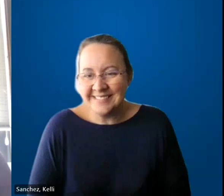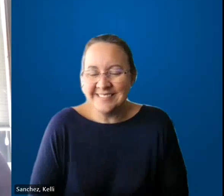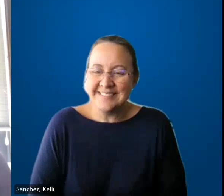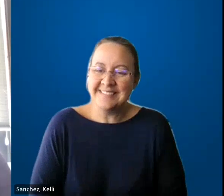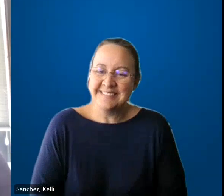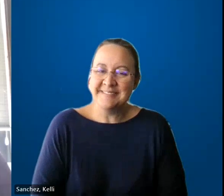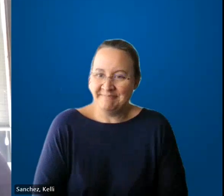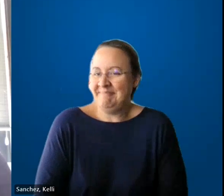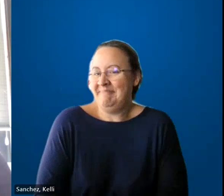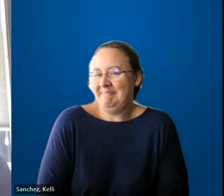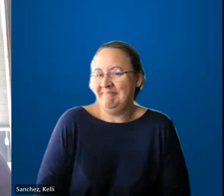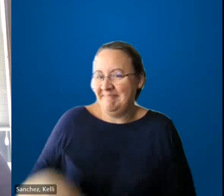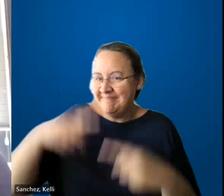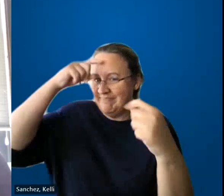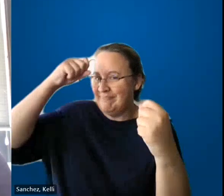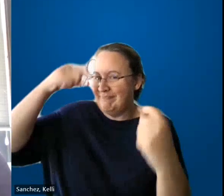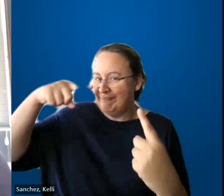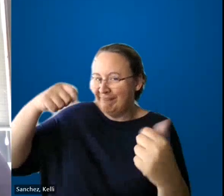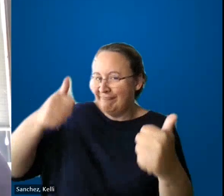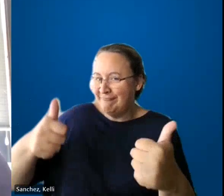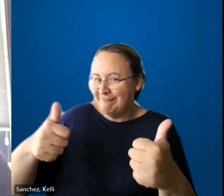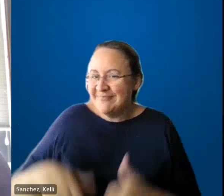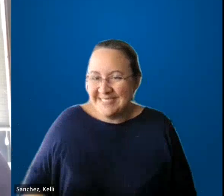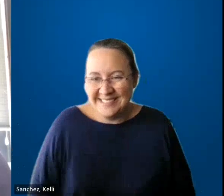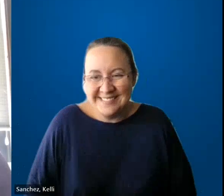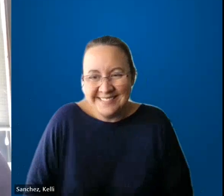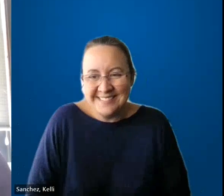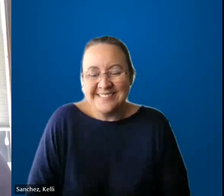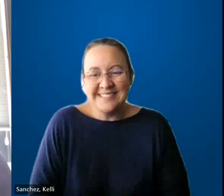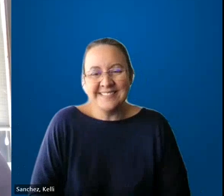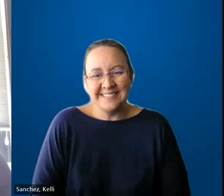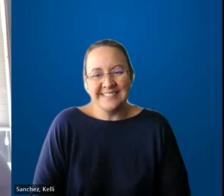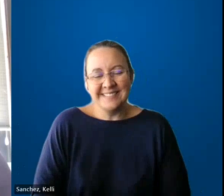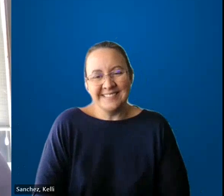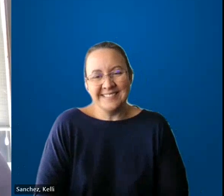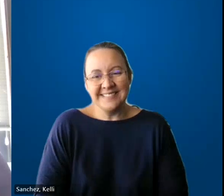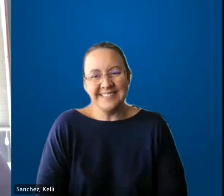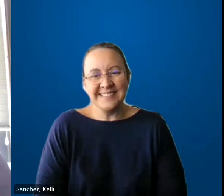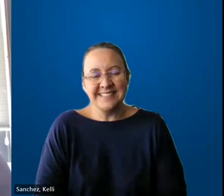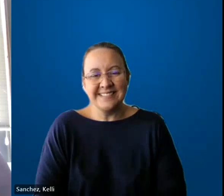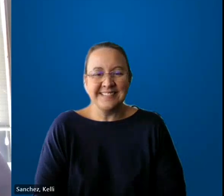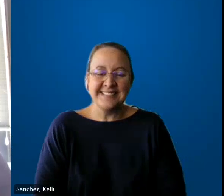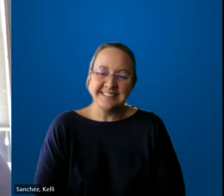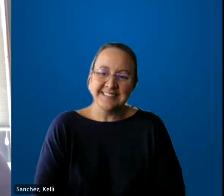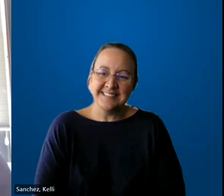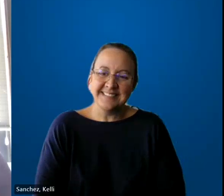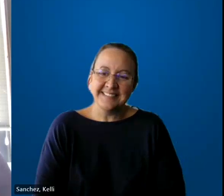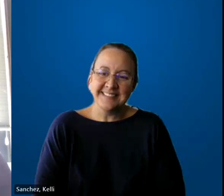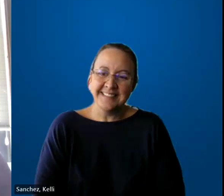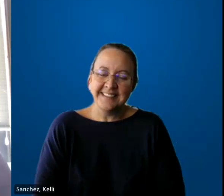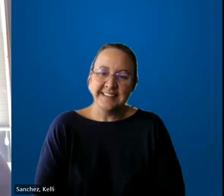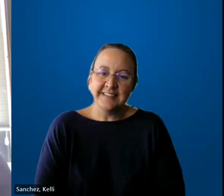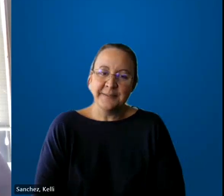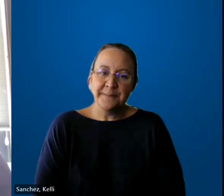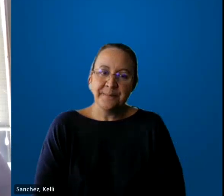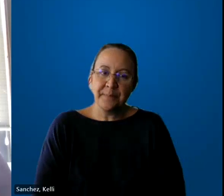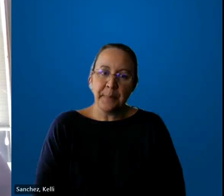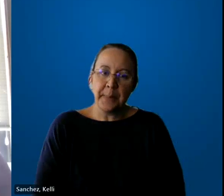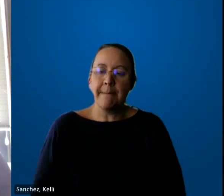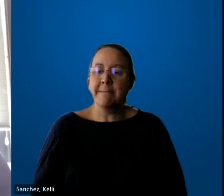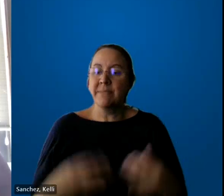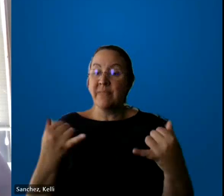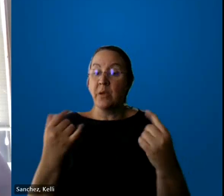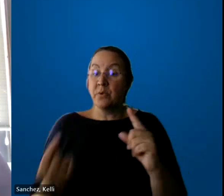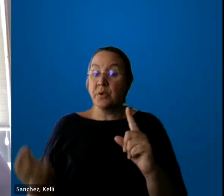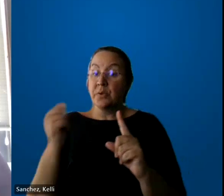Great minds think alike, right? Yeah, for sure. Definitely. So we're going to go back to